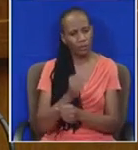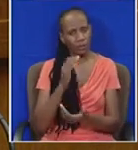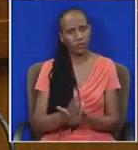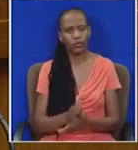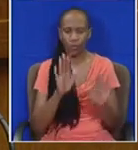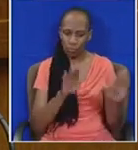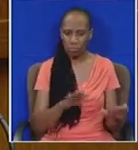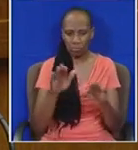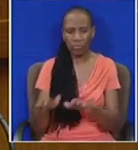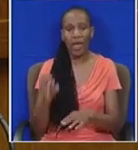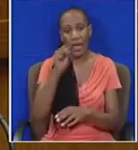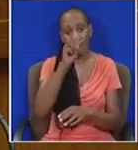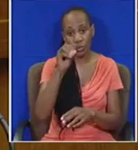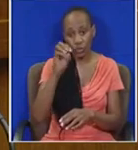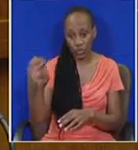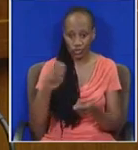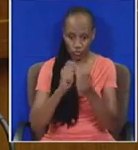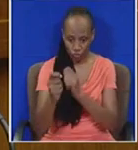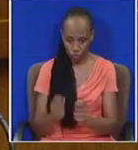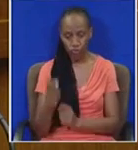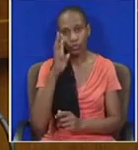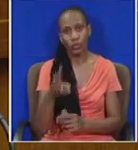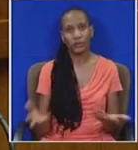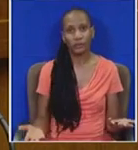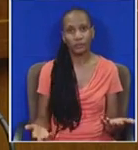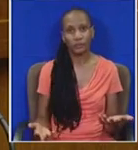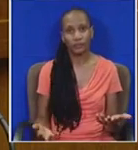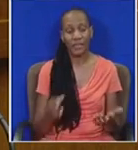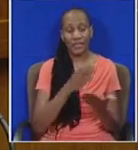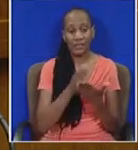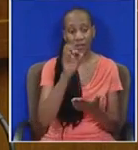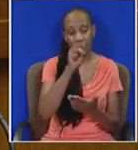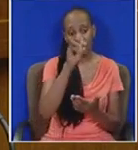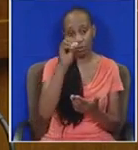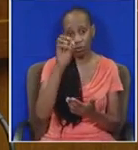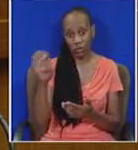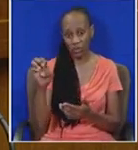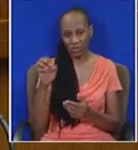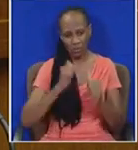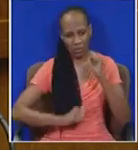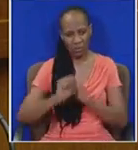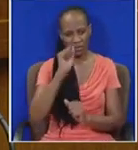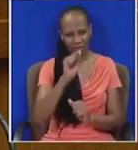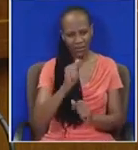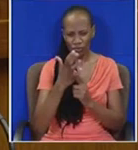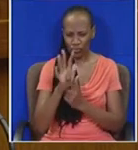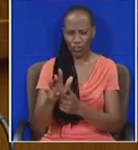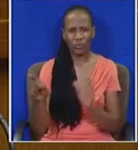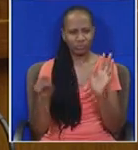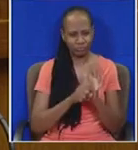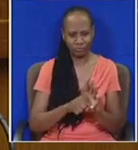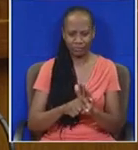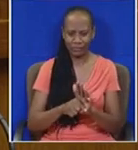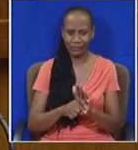and revitalize our state-owned enterprises. The performance of some of these SOEs has placed tremendous pressure on the